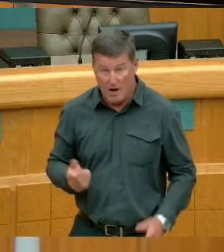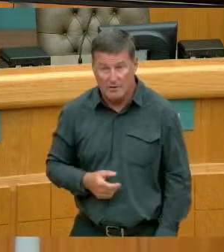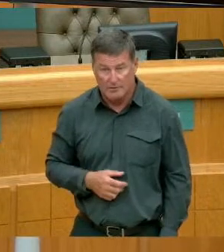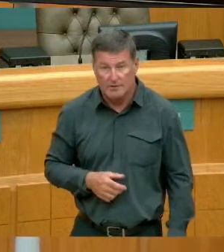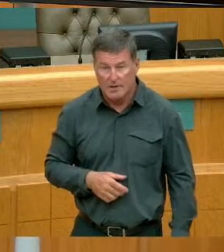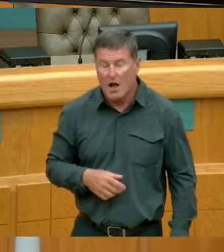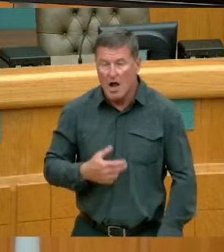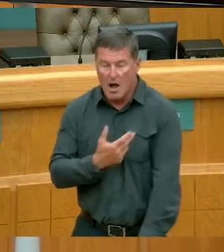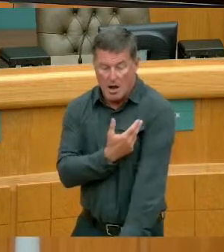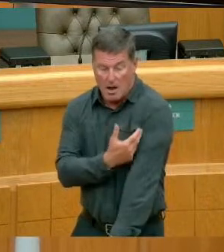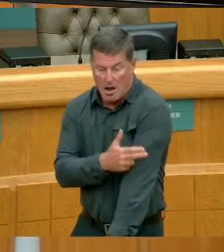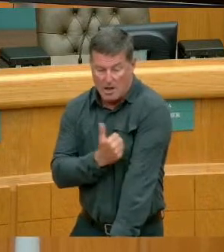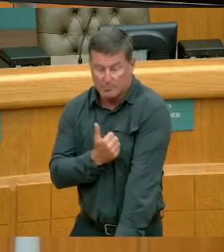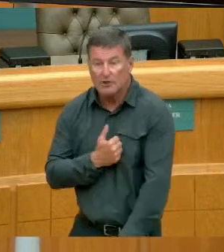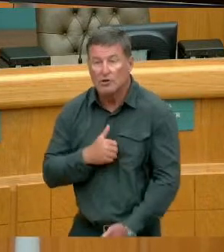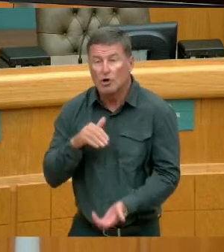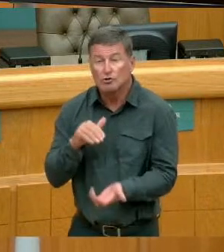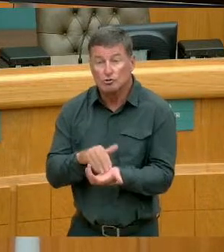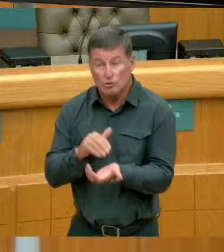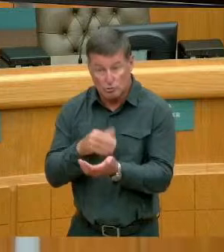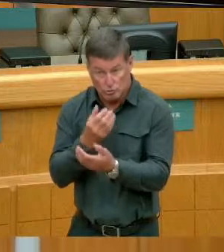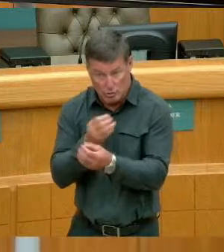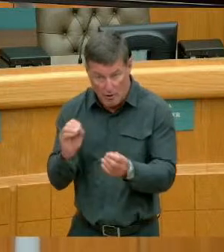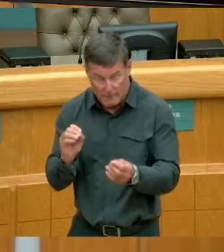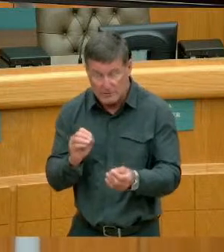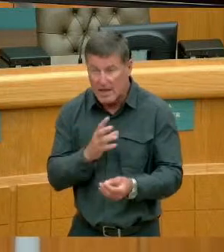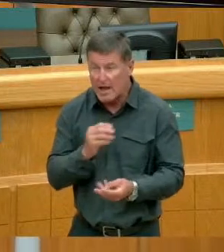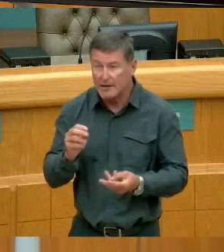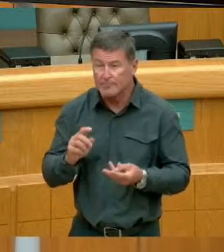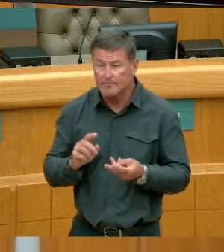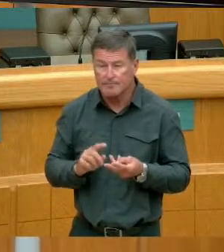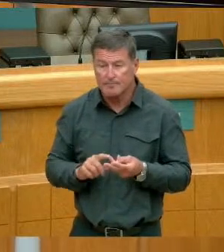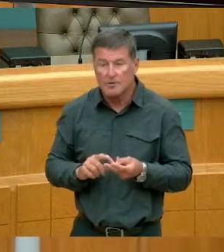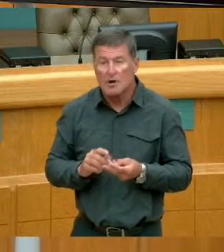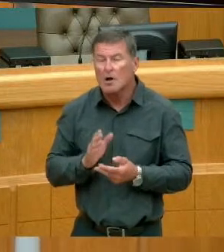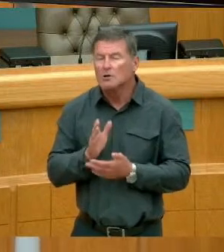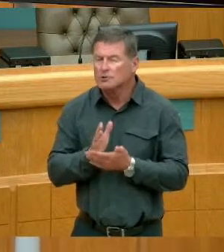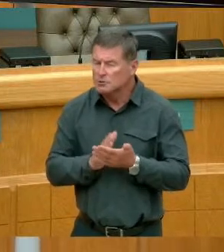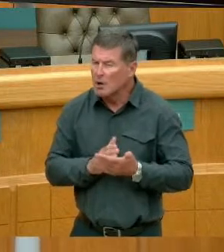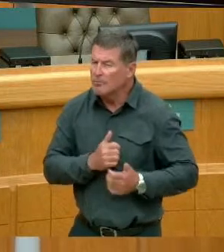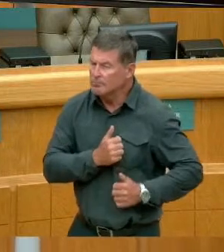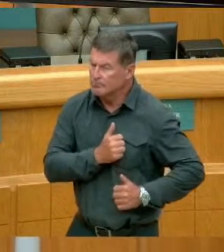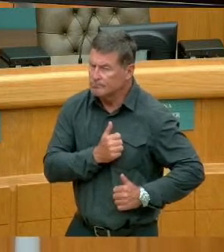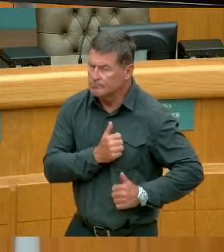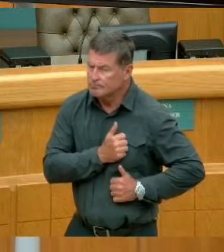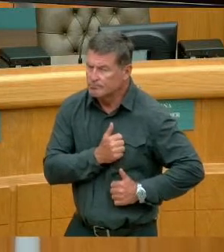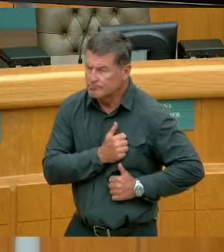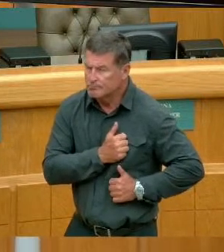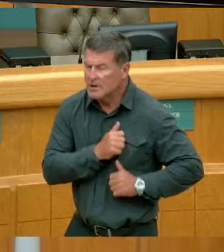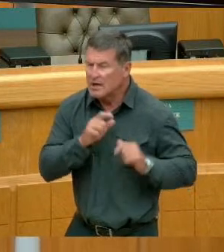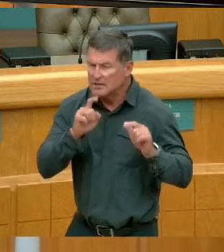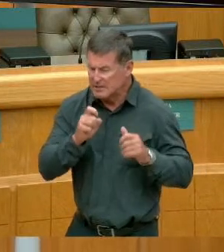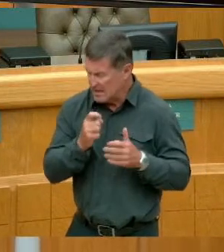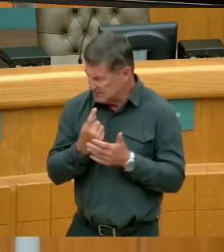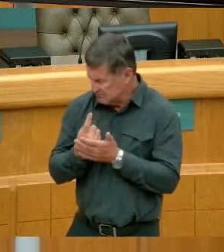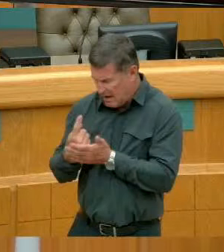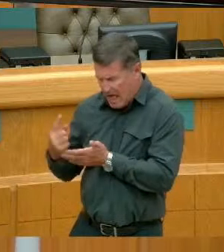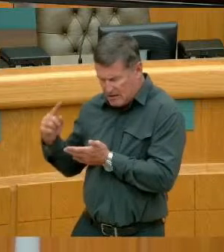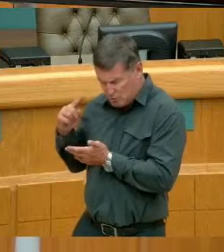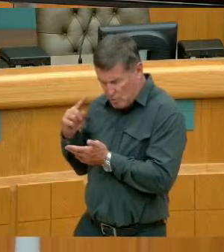through hospitals, private physicians, and some National Guard tests taken as late as a week